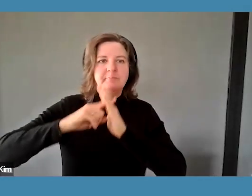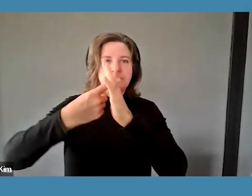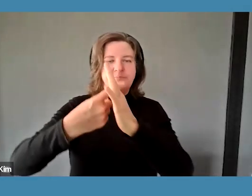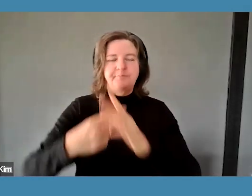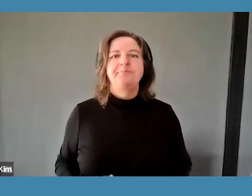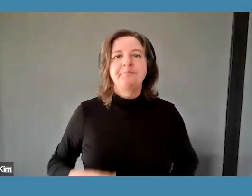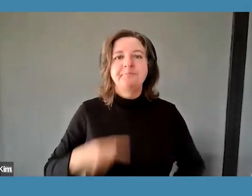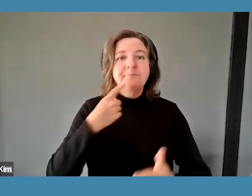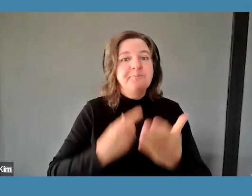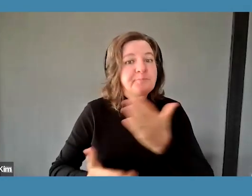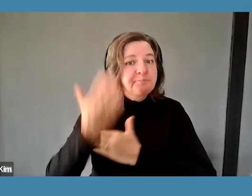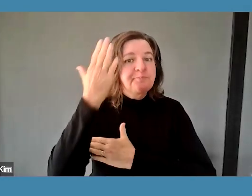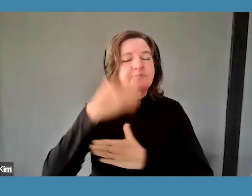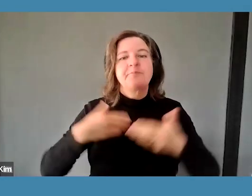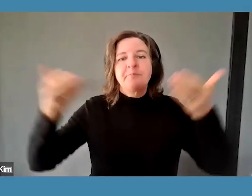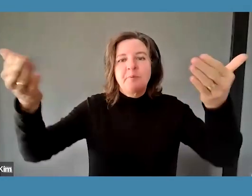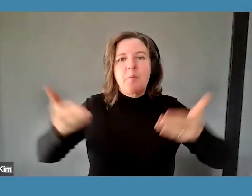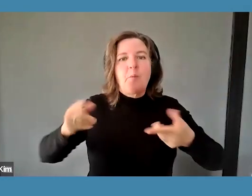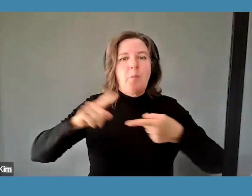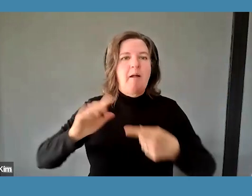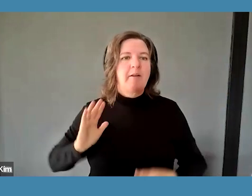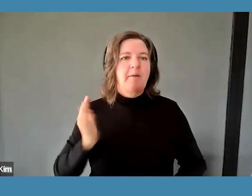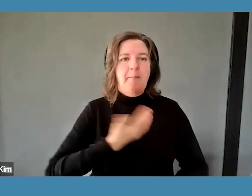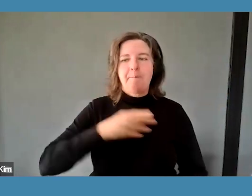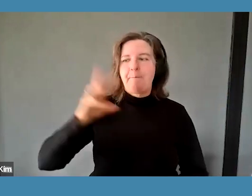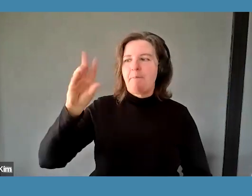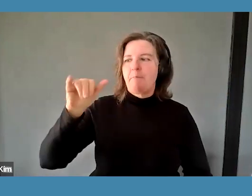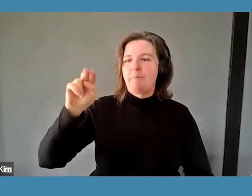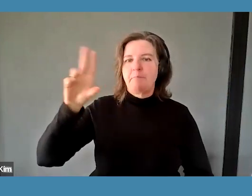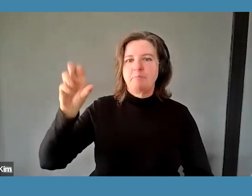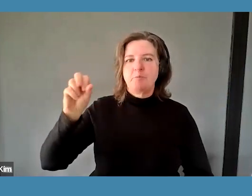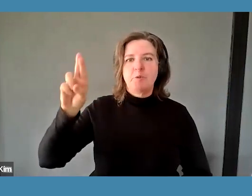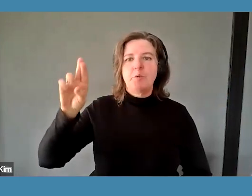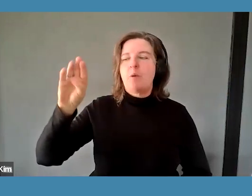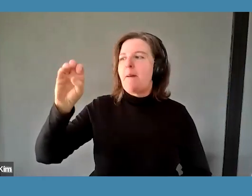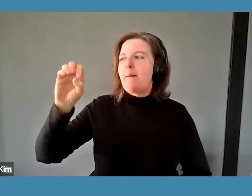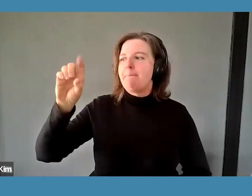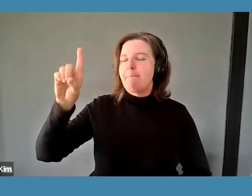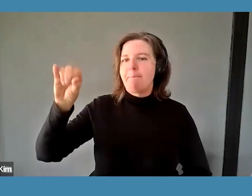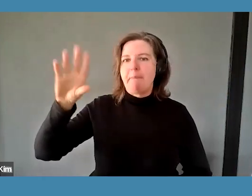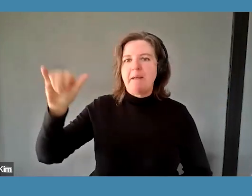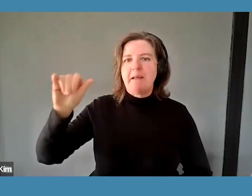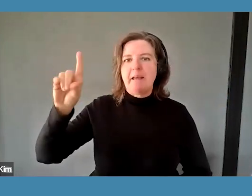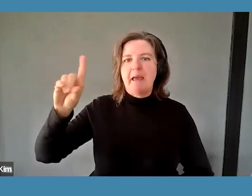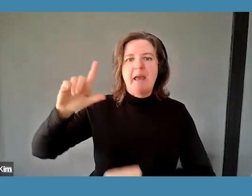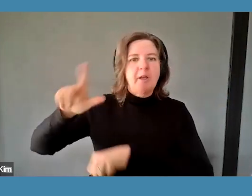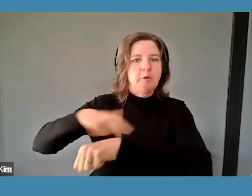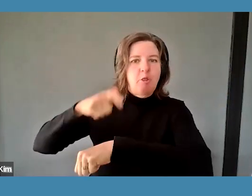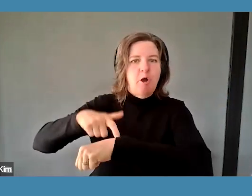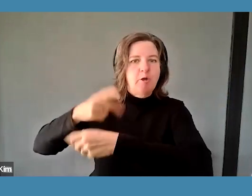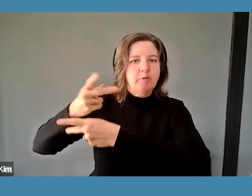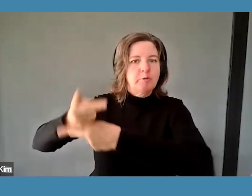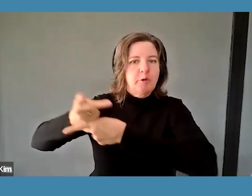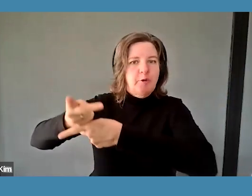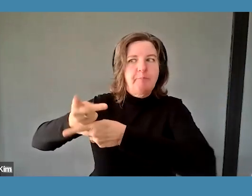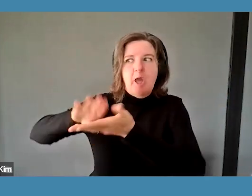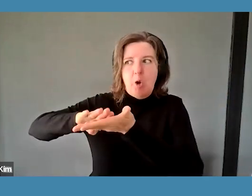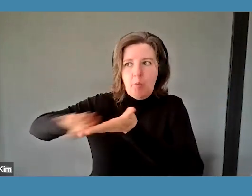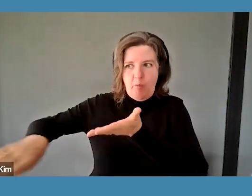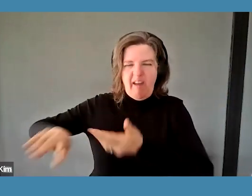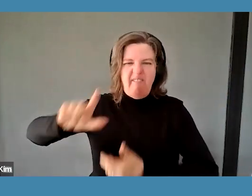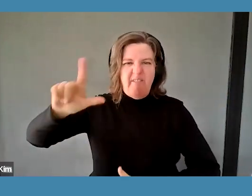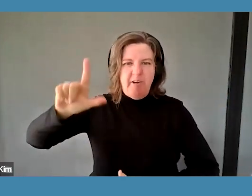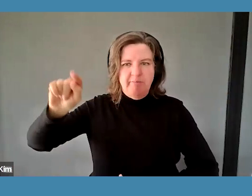Good morning and welcome to our webinar, Medicaid Long-Term Care Waiver Application Process and Waitlist. My name is